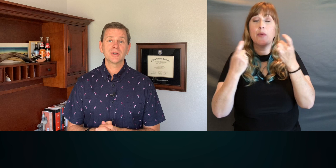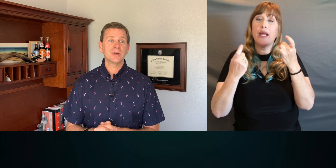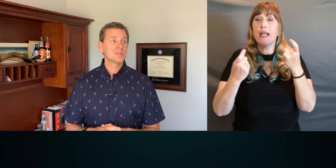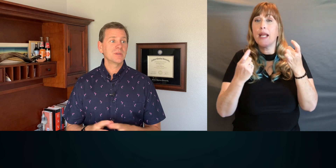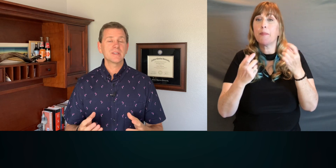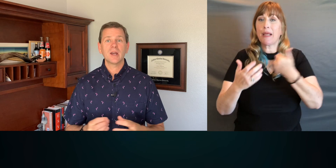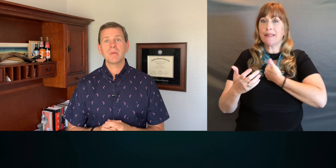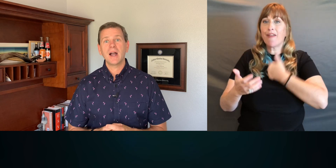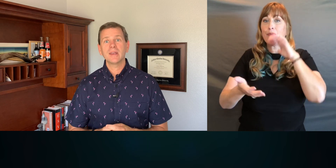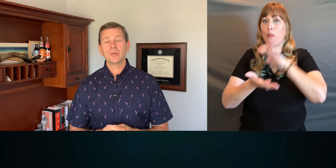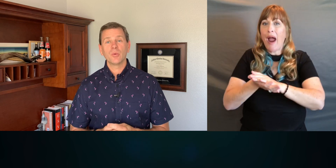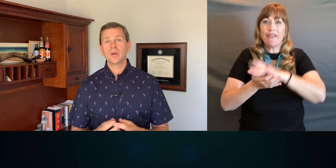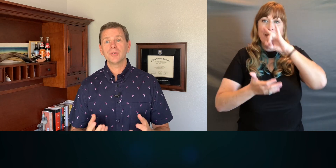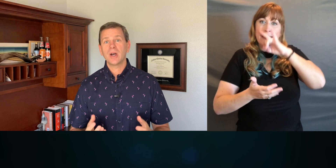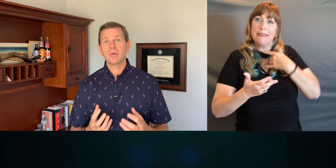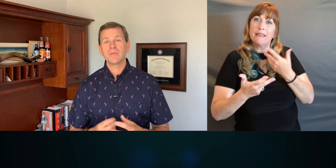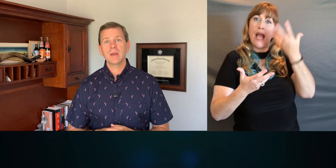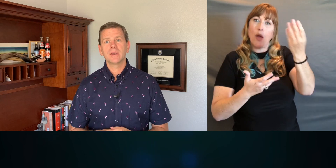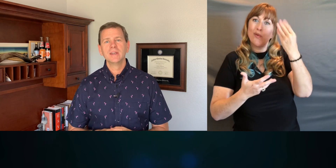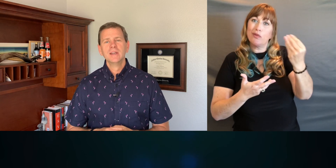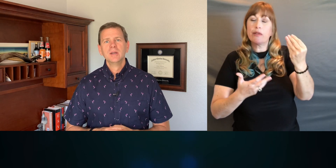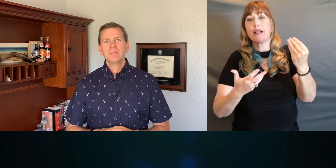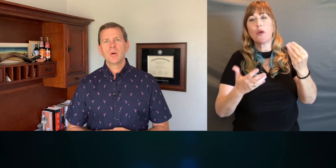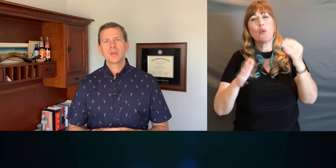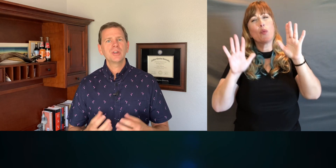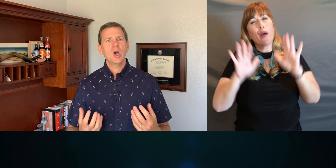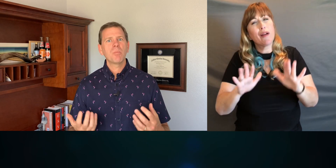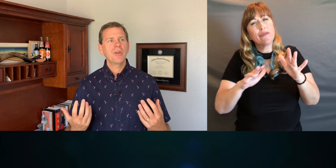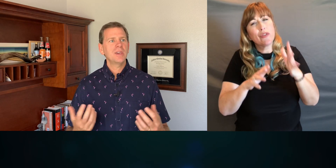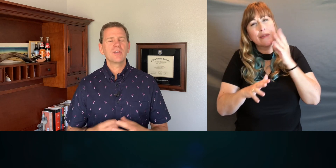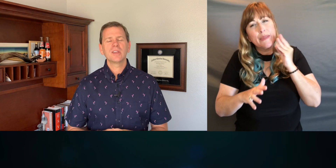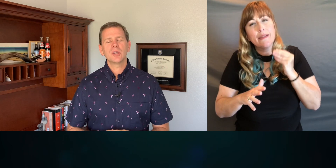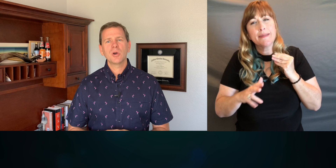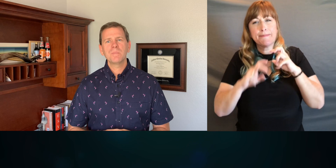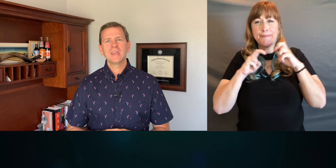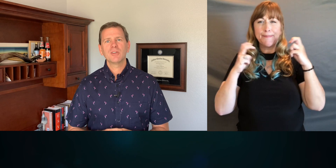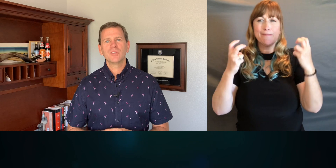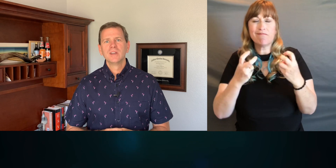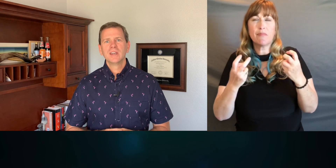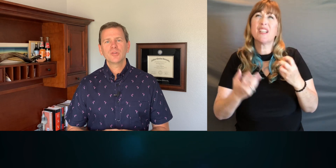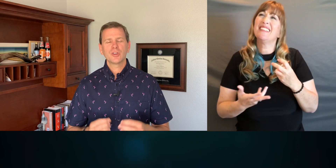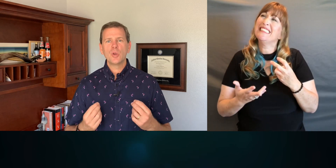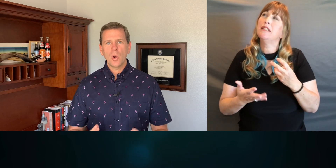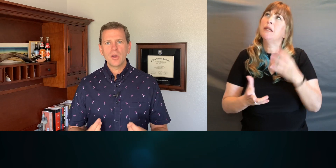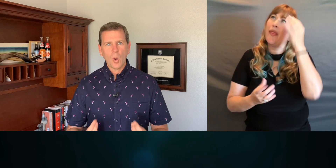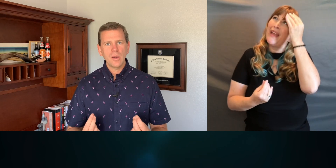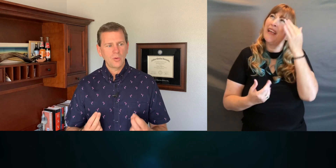Angela and the girls, and we sat out back, and it was a wonderful time with the family. But we couldn't help thinking that, you know, if this